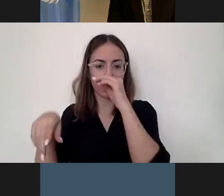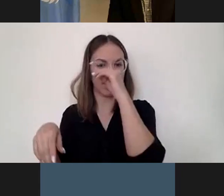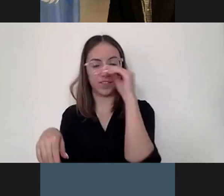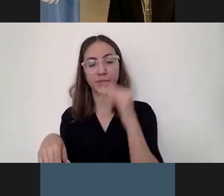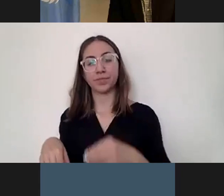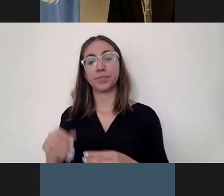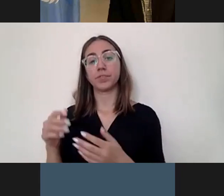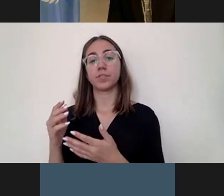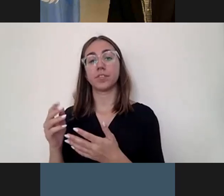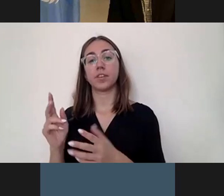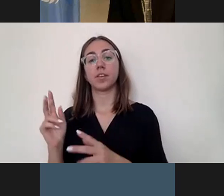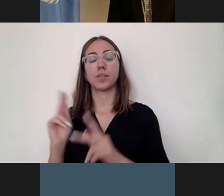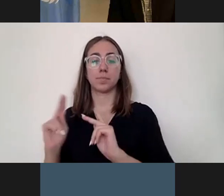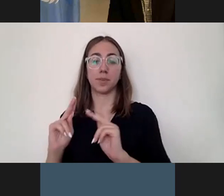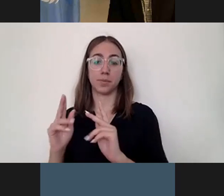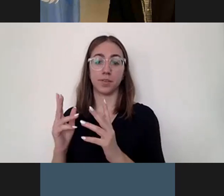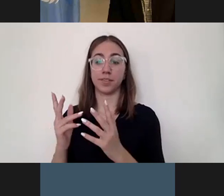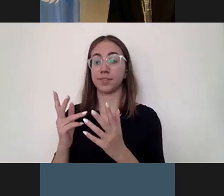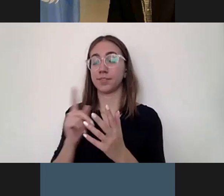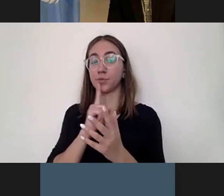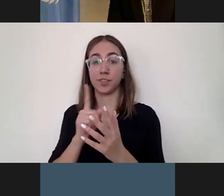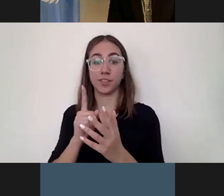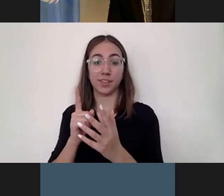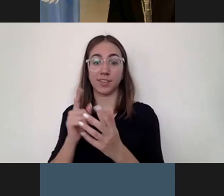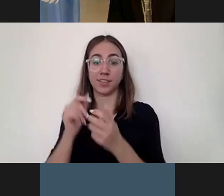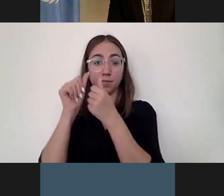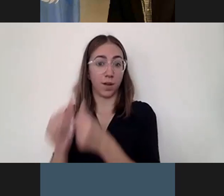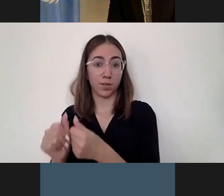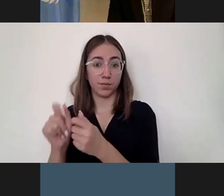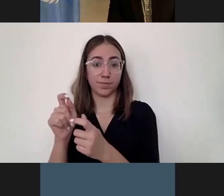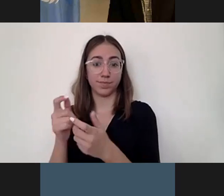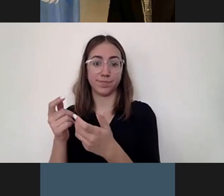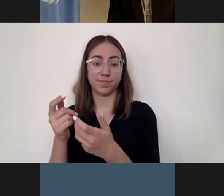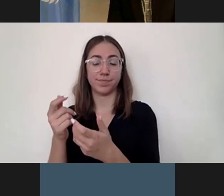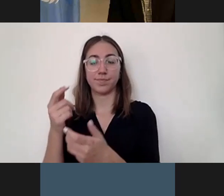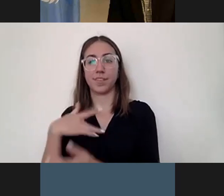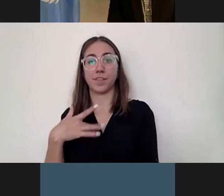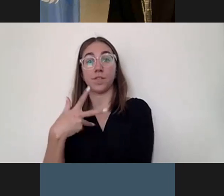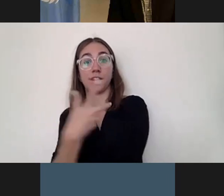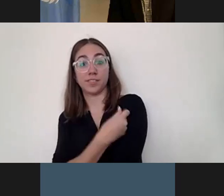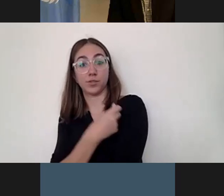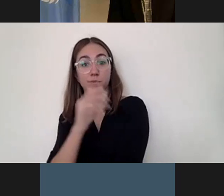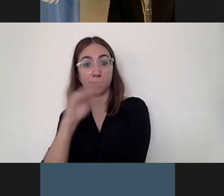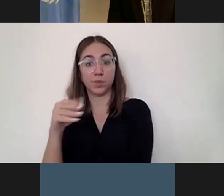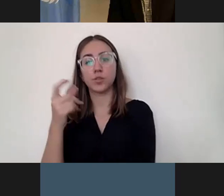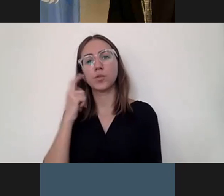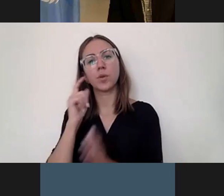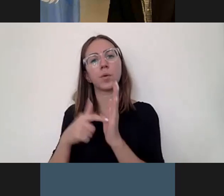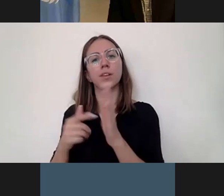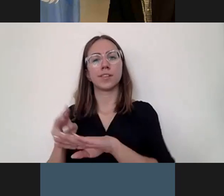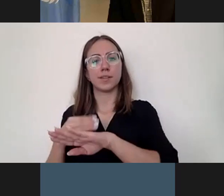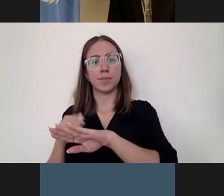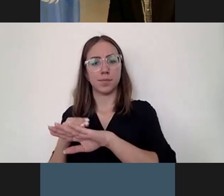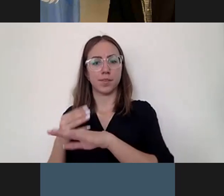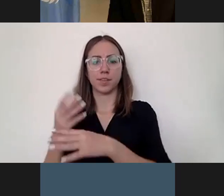know, people as epidemiologists follow that they go by. Most importantly is the vaccination rate. So if you see Miami data, assuming we believe the number